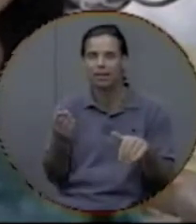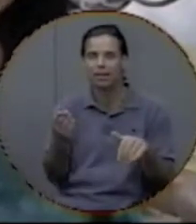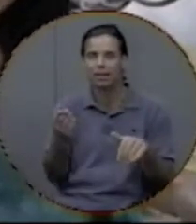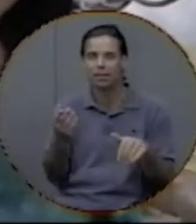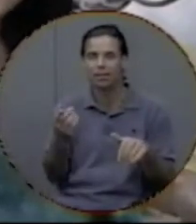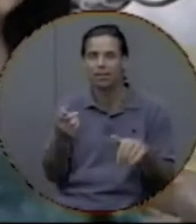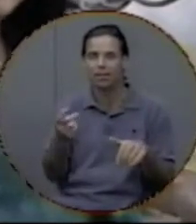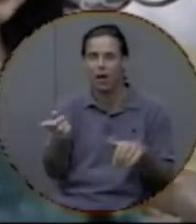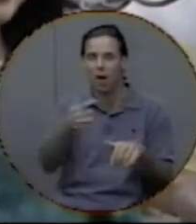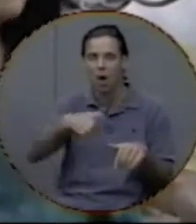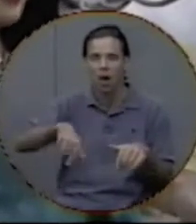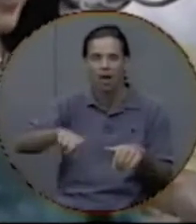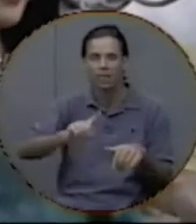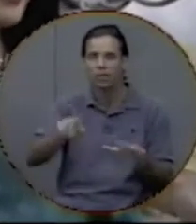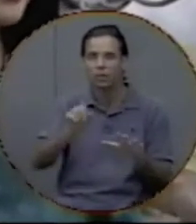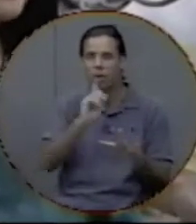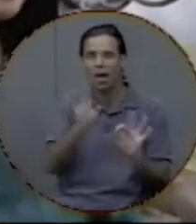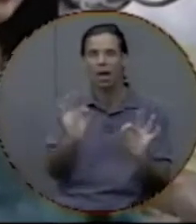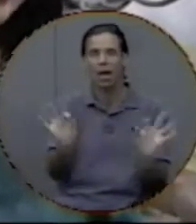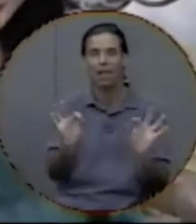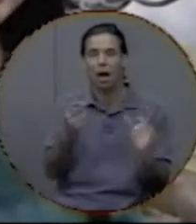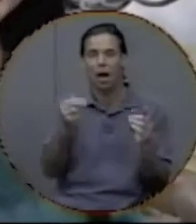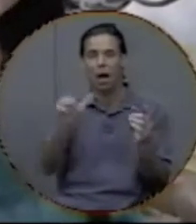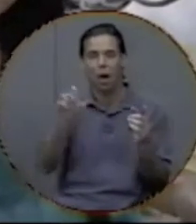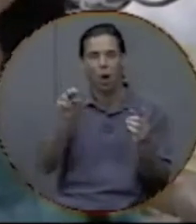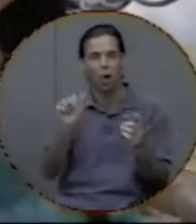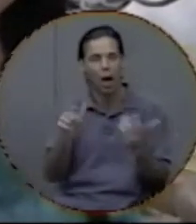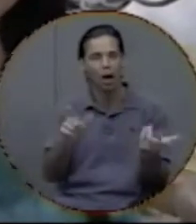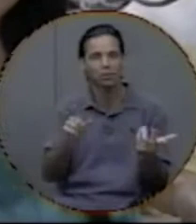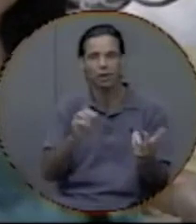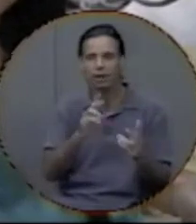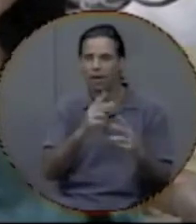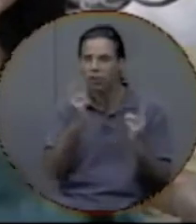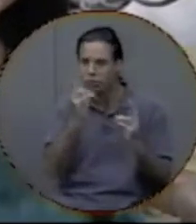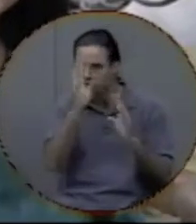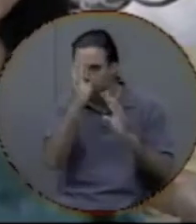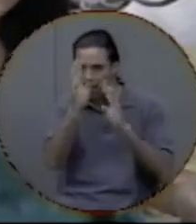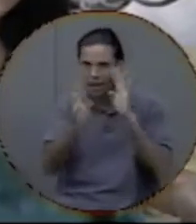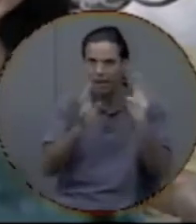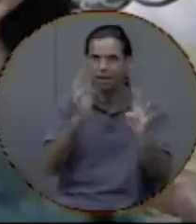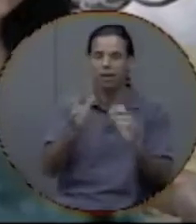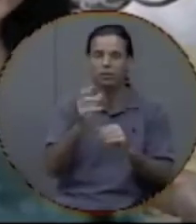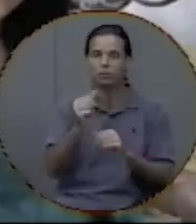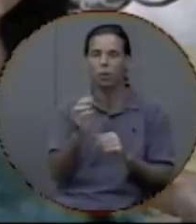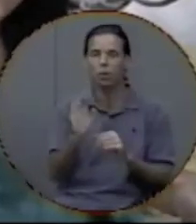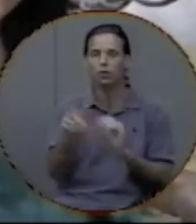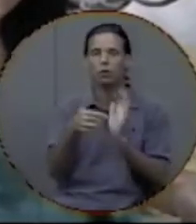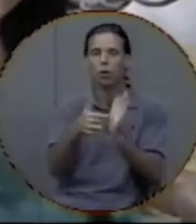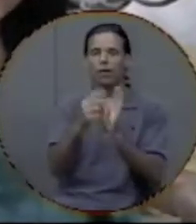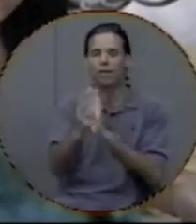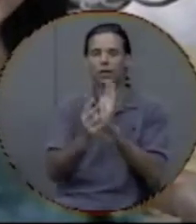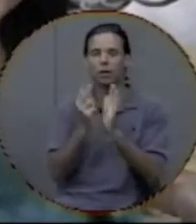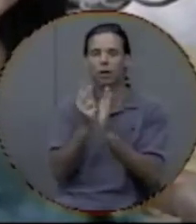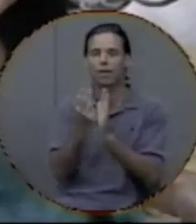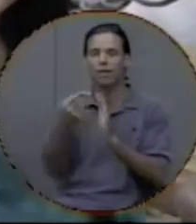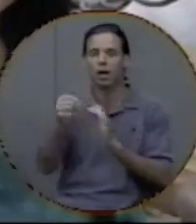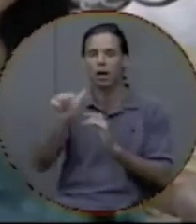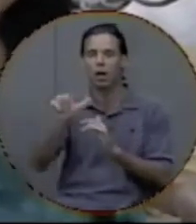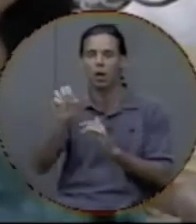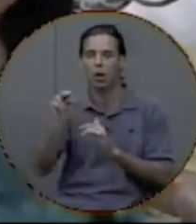that Halona hasn't really taken for granted. He looks at it and he's very creative. So we're going to show a video clip of